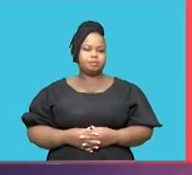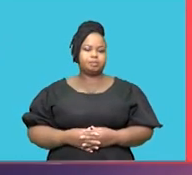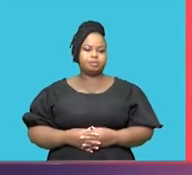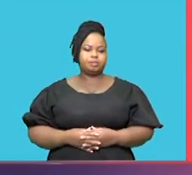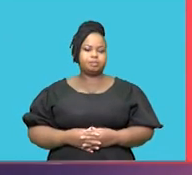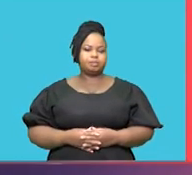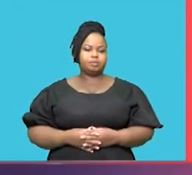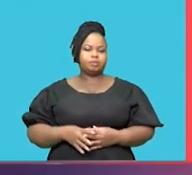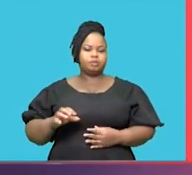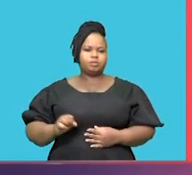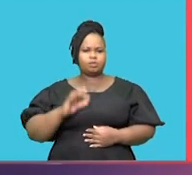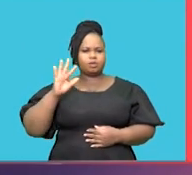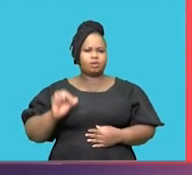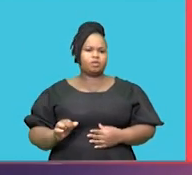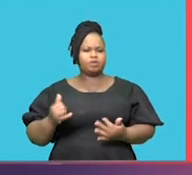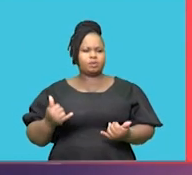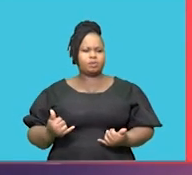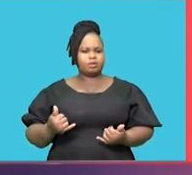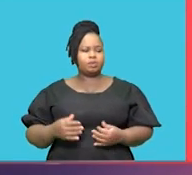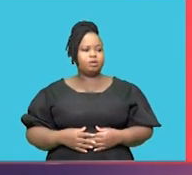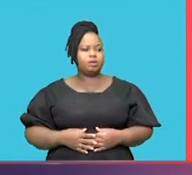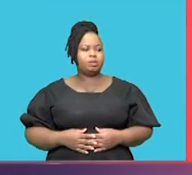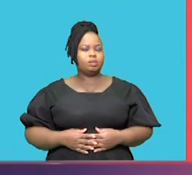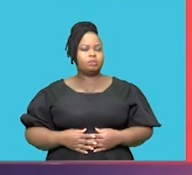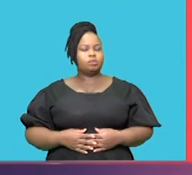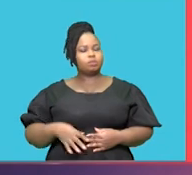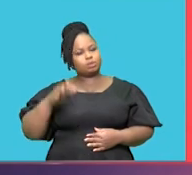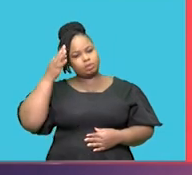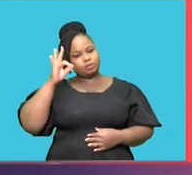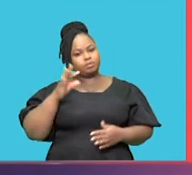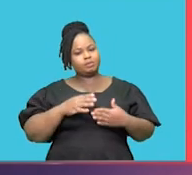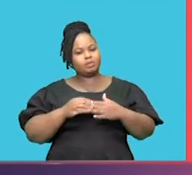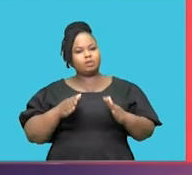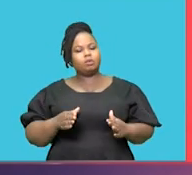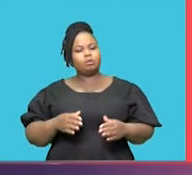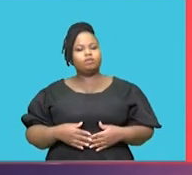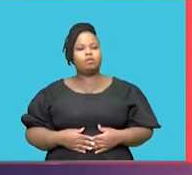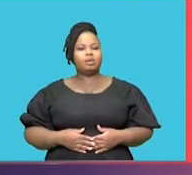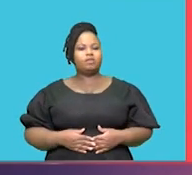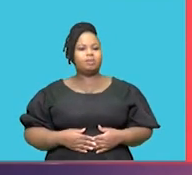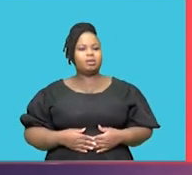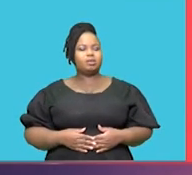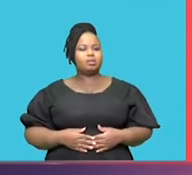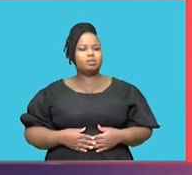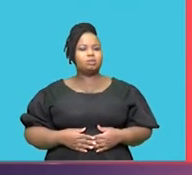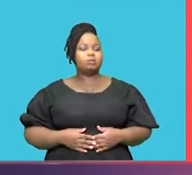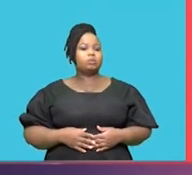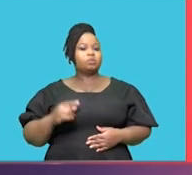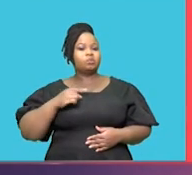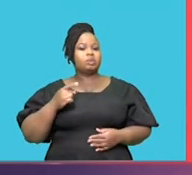ka-2013. South Africa has been turned into kleptocracy with government leaders openly looting state resources,